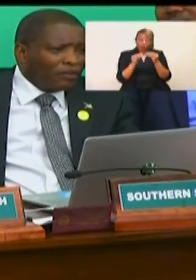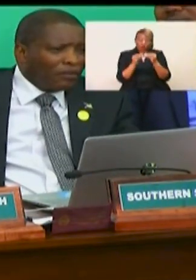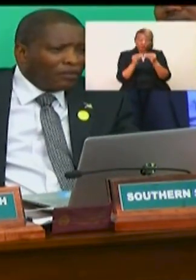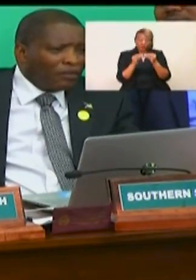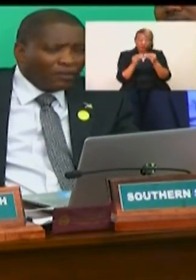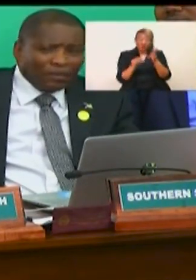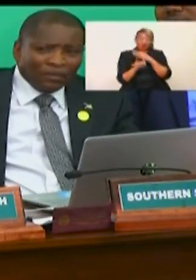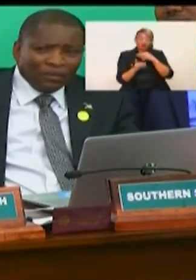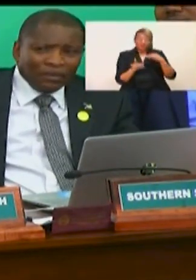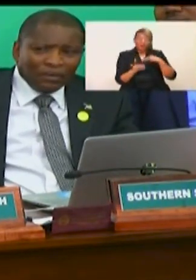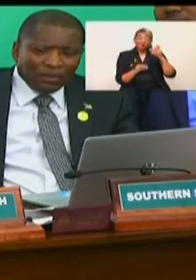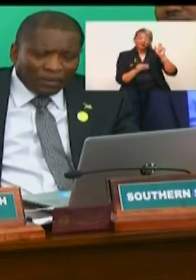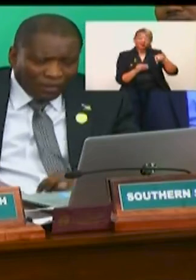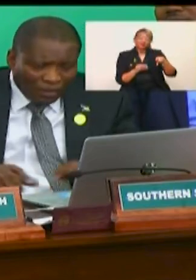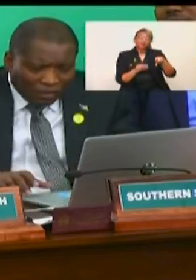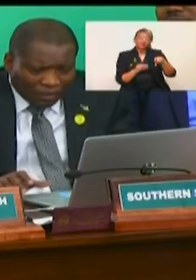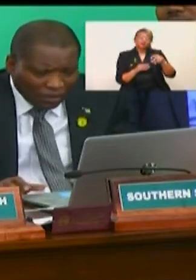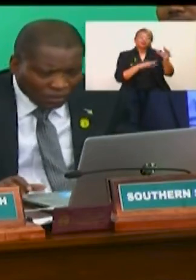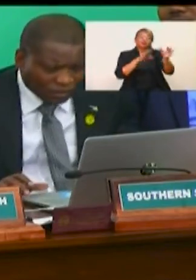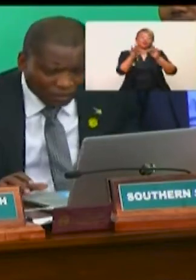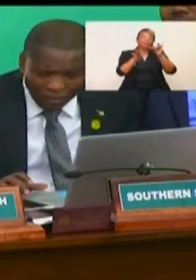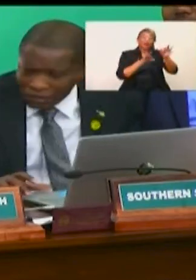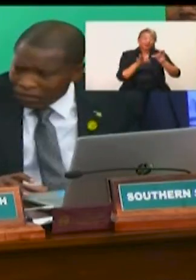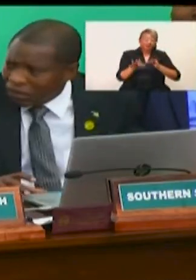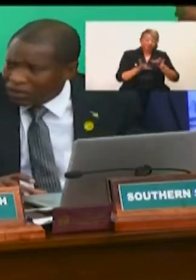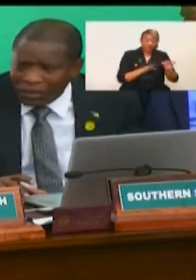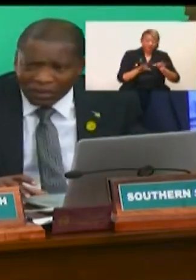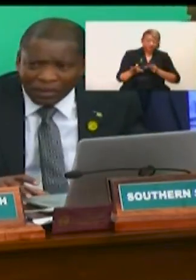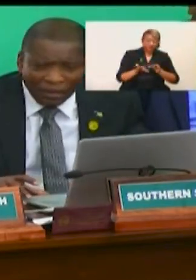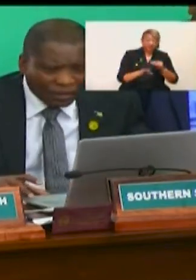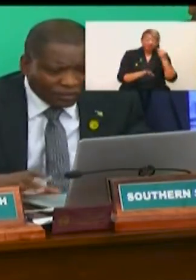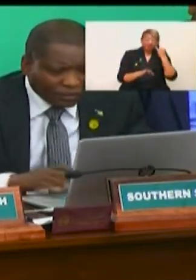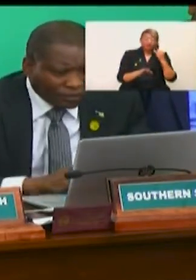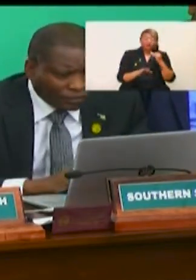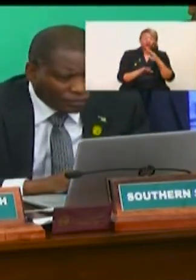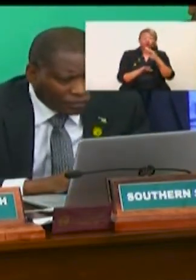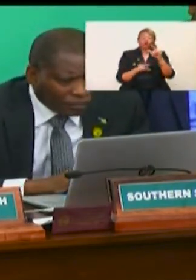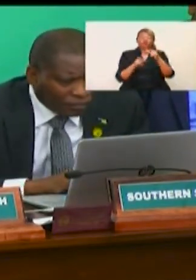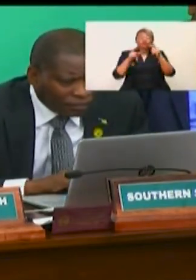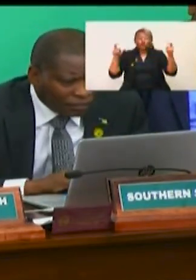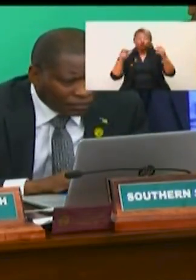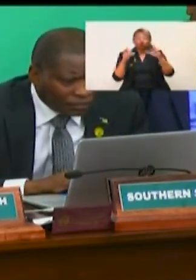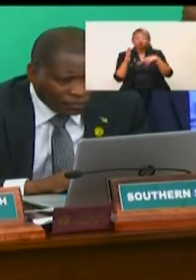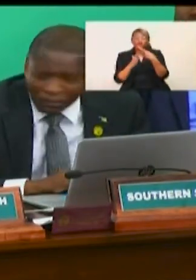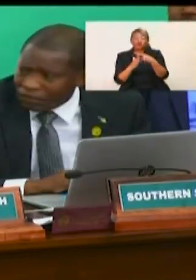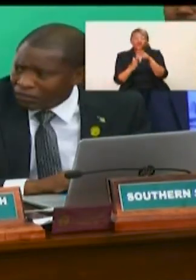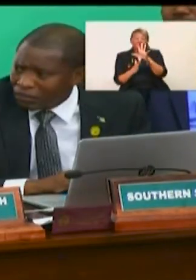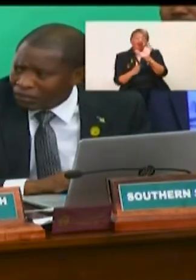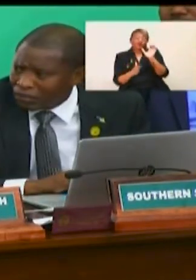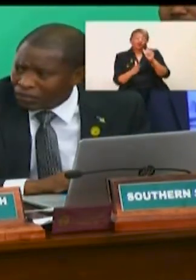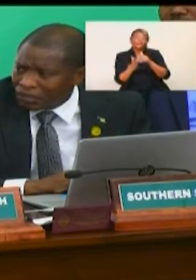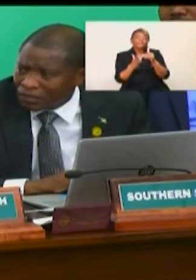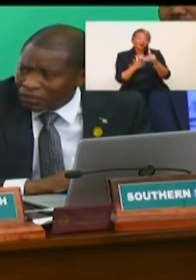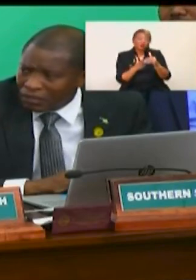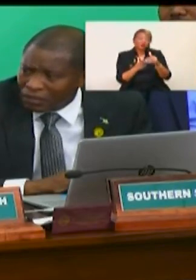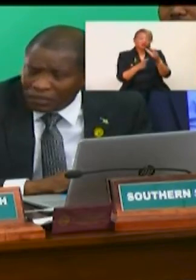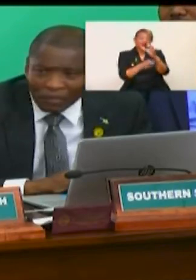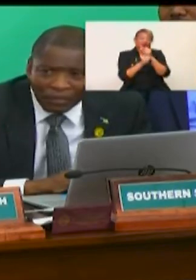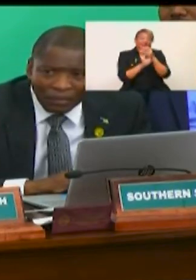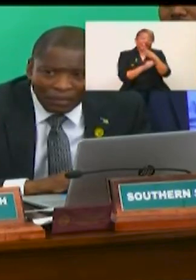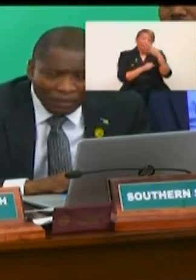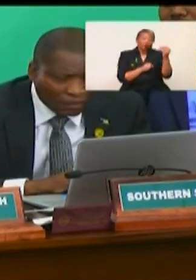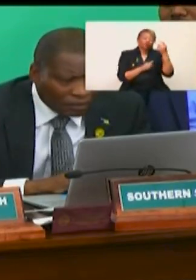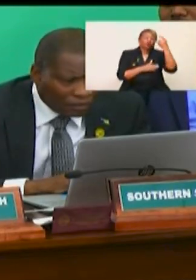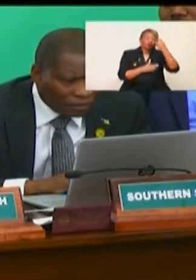the member needs to explain to the Bimini populace, if the gross revenue is $500 million, you must take out